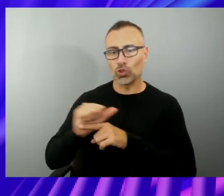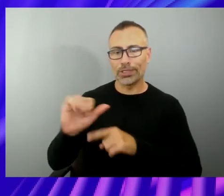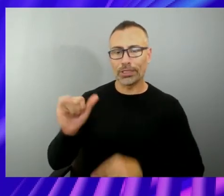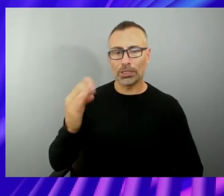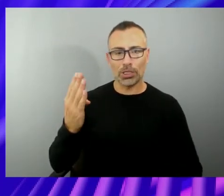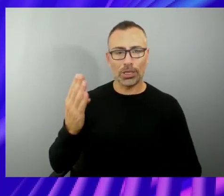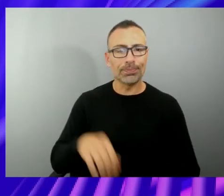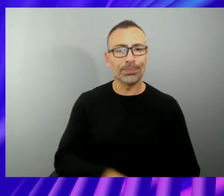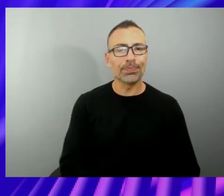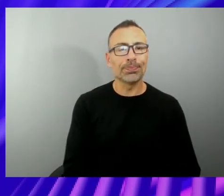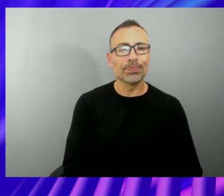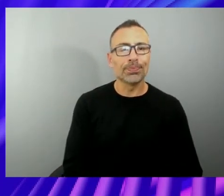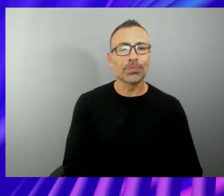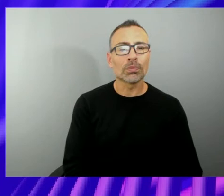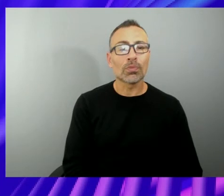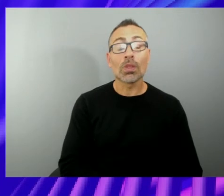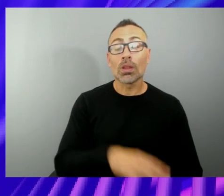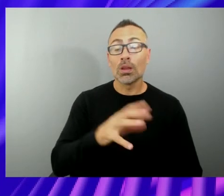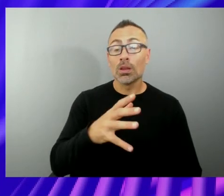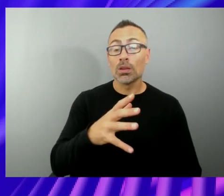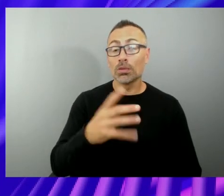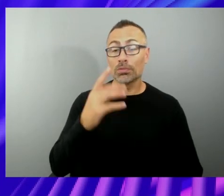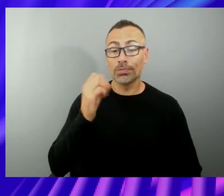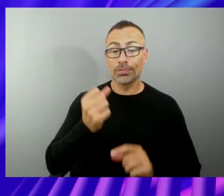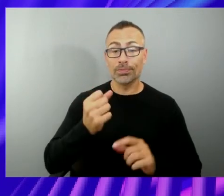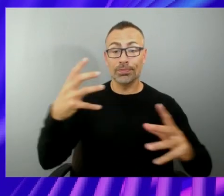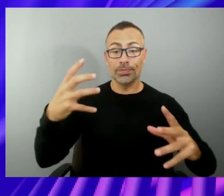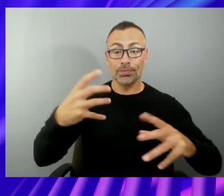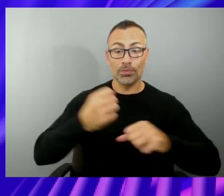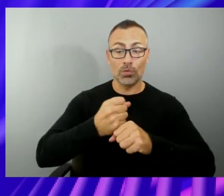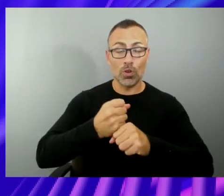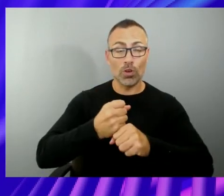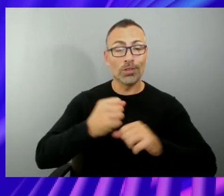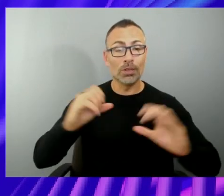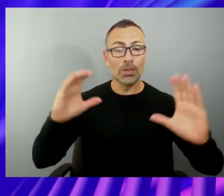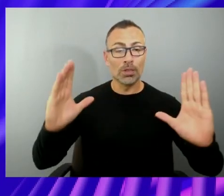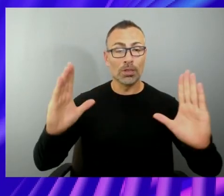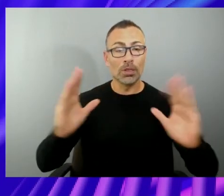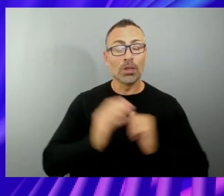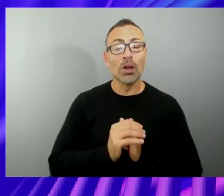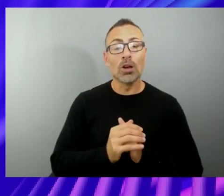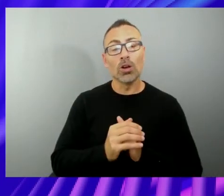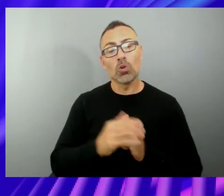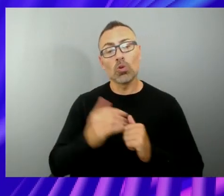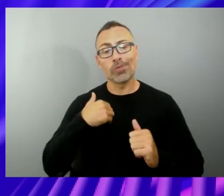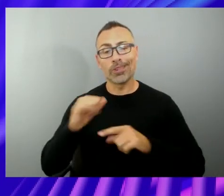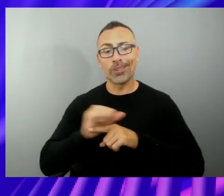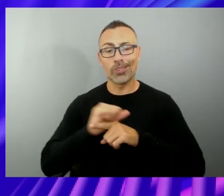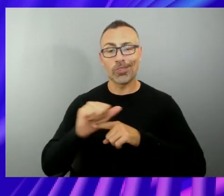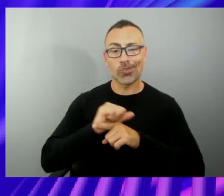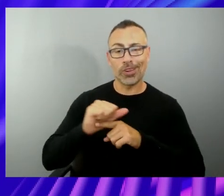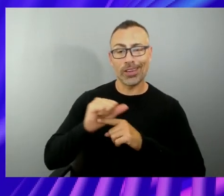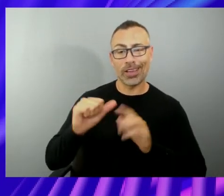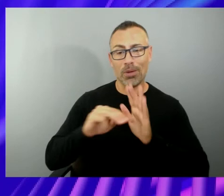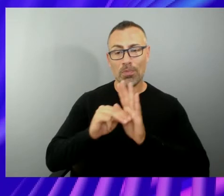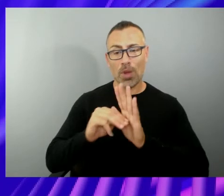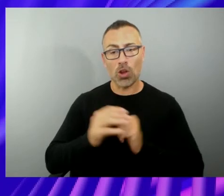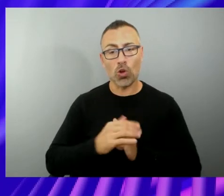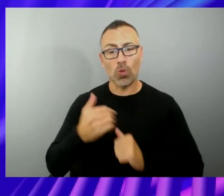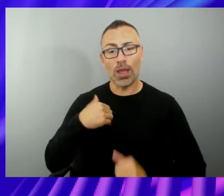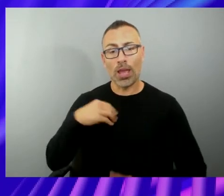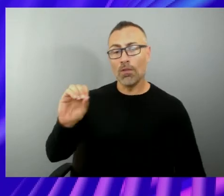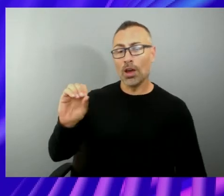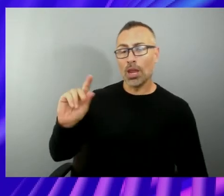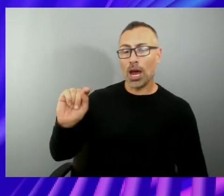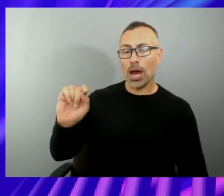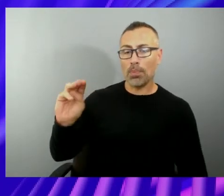an overview, so when we are training a deep learning model, there is an optimizer which is involved, right? So